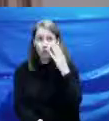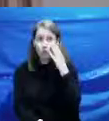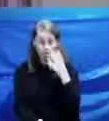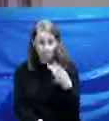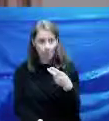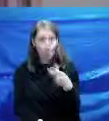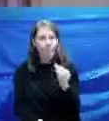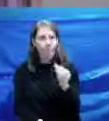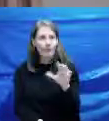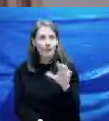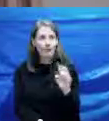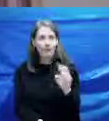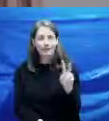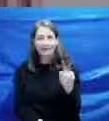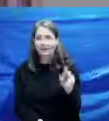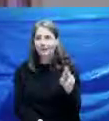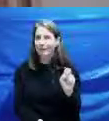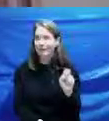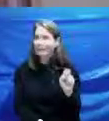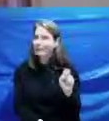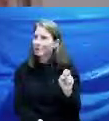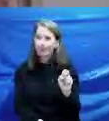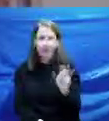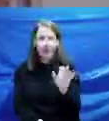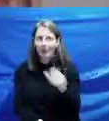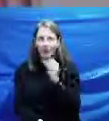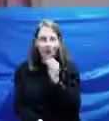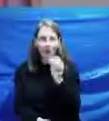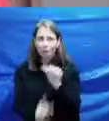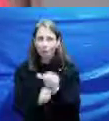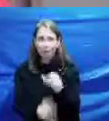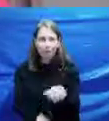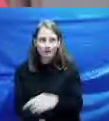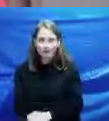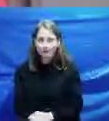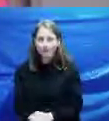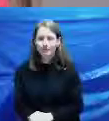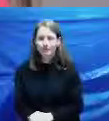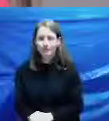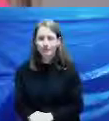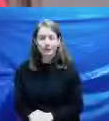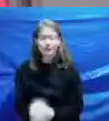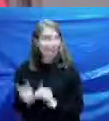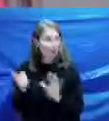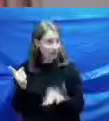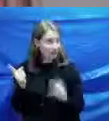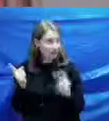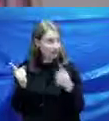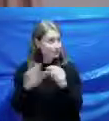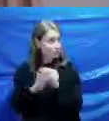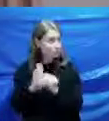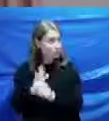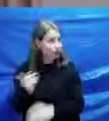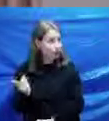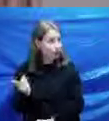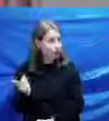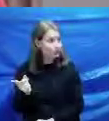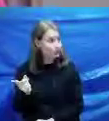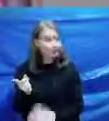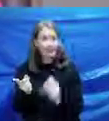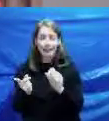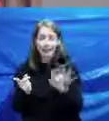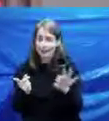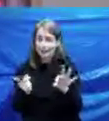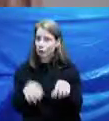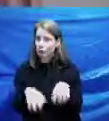tens plus how many tens? And so you can see a couple of things that is important to notice. Second grade, first of all, if you spend time and energy